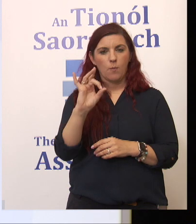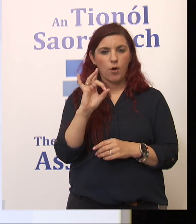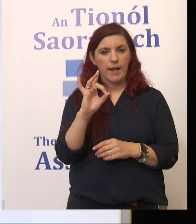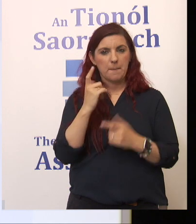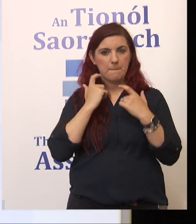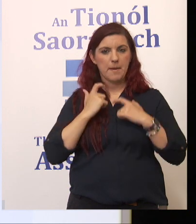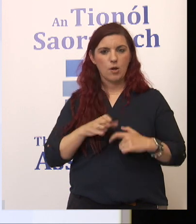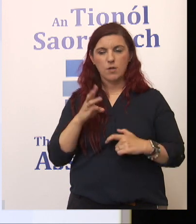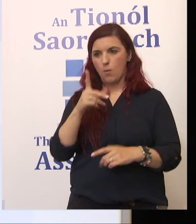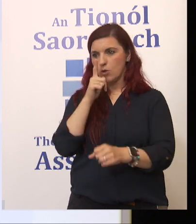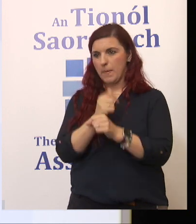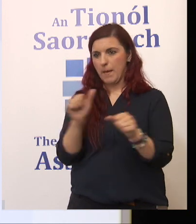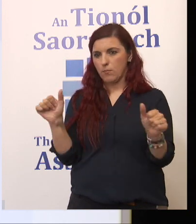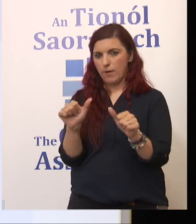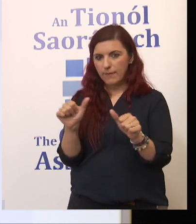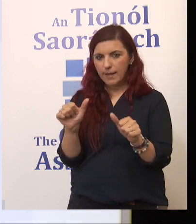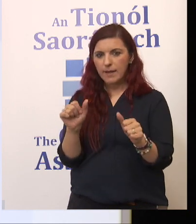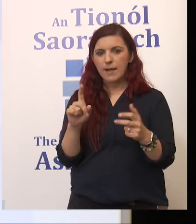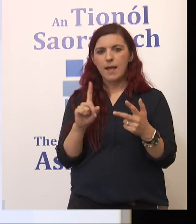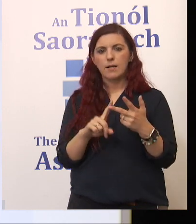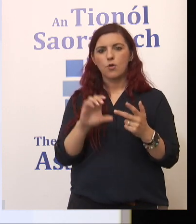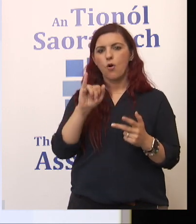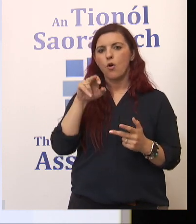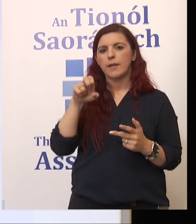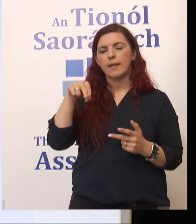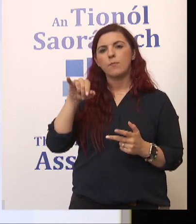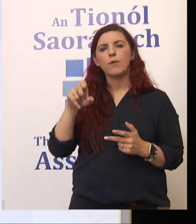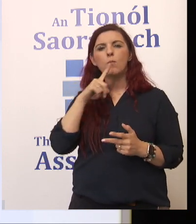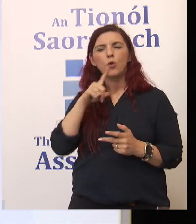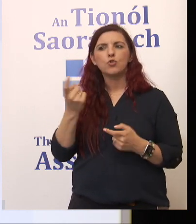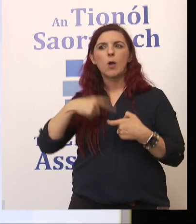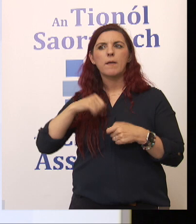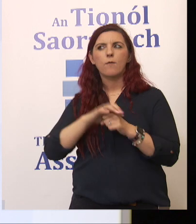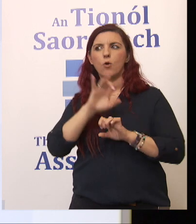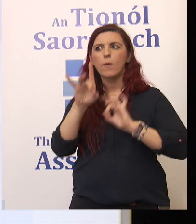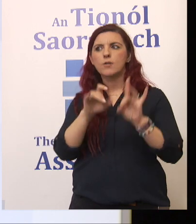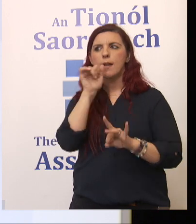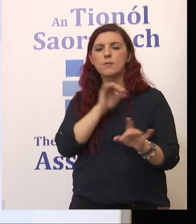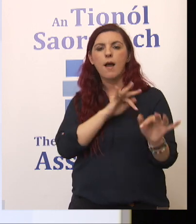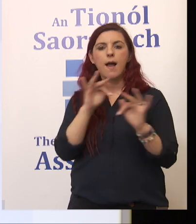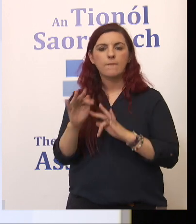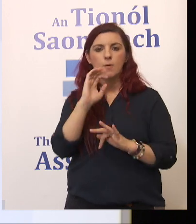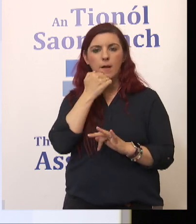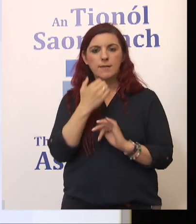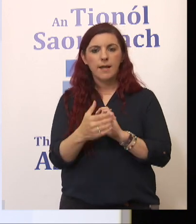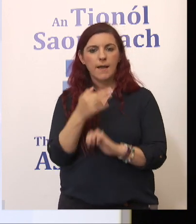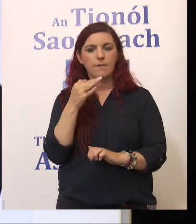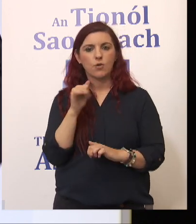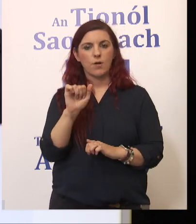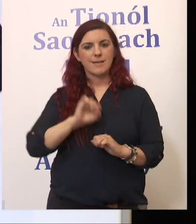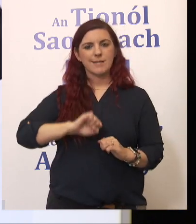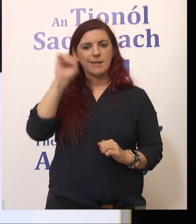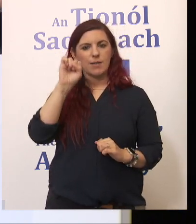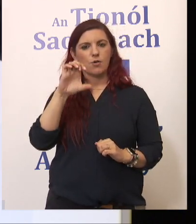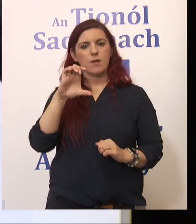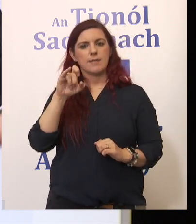talk a little bit about that. Anya Ní-Bhríon will join me just for the questions and answer session, because if you're a very senior civil servant in